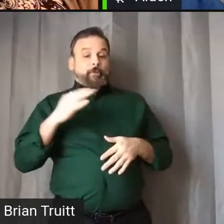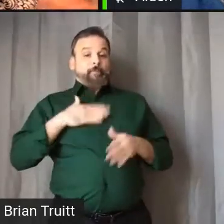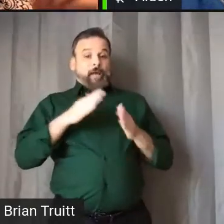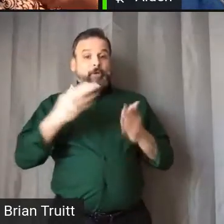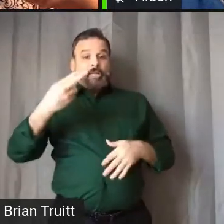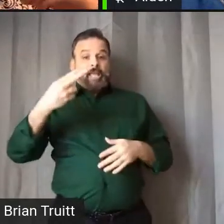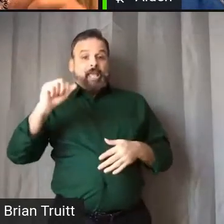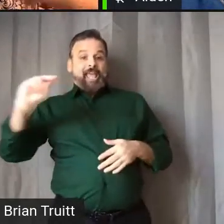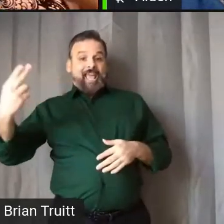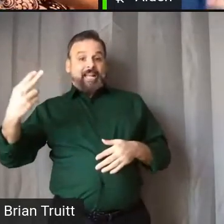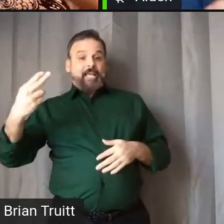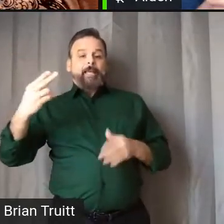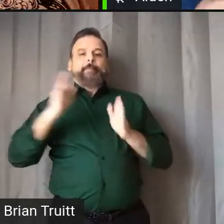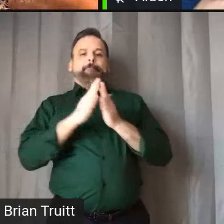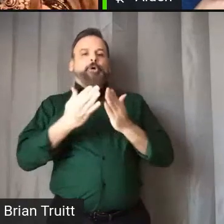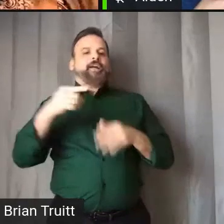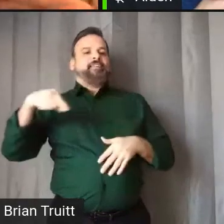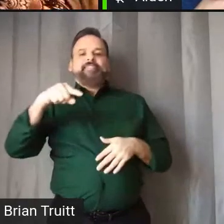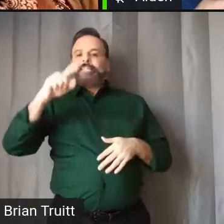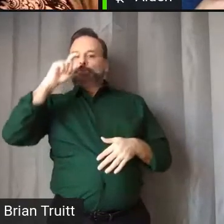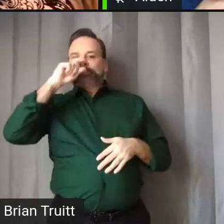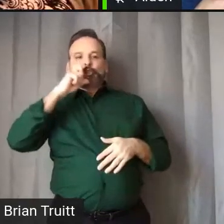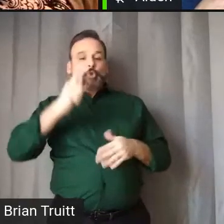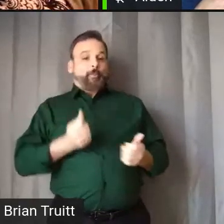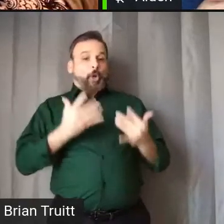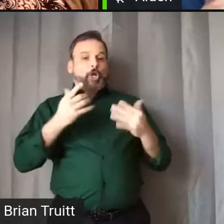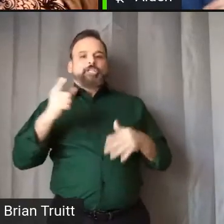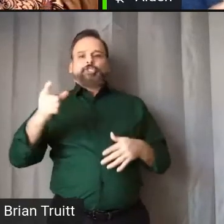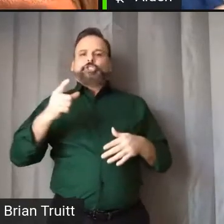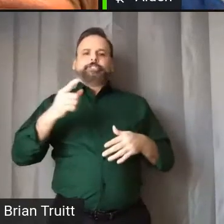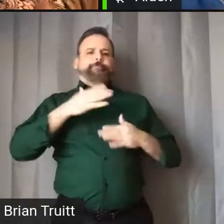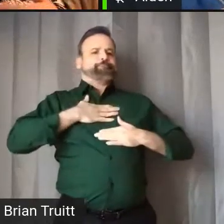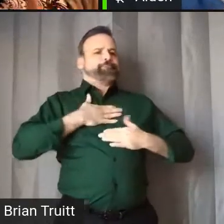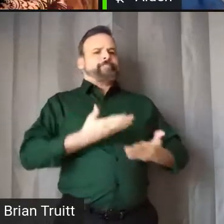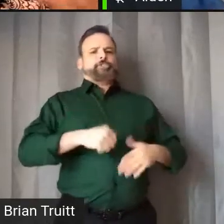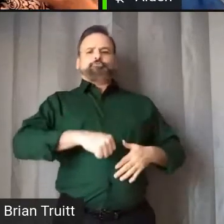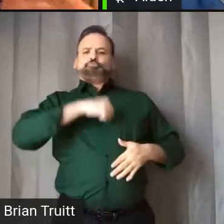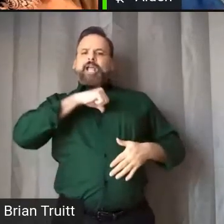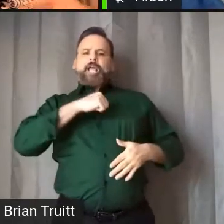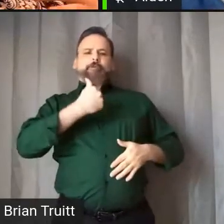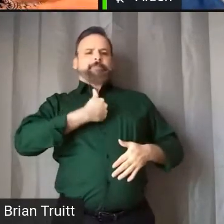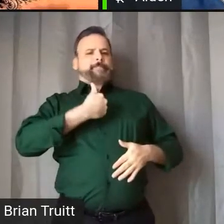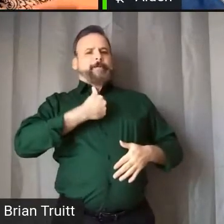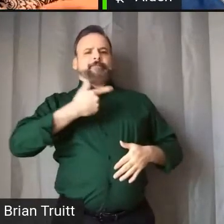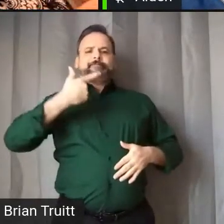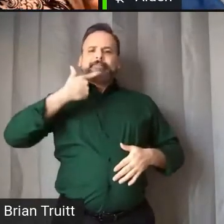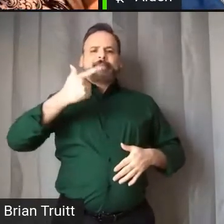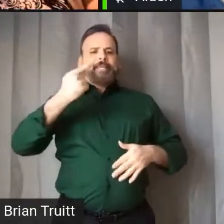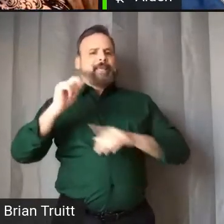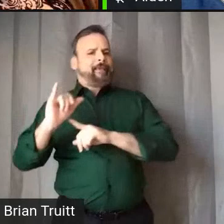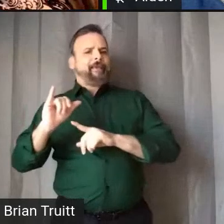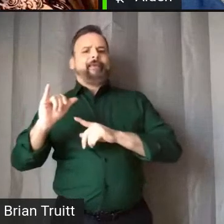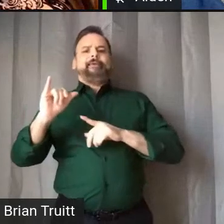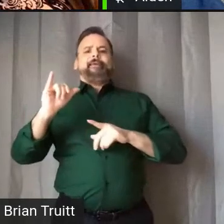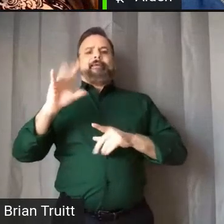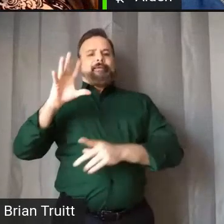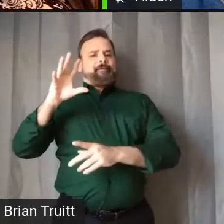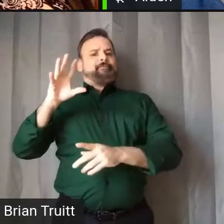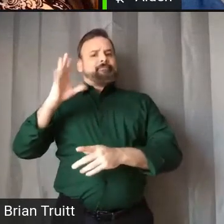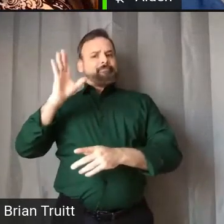Don't Burn, she is, you know, kind of, she's out and proud about, you know, being a lesbian and being gay, and that part of her is